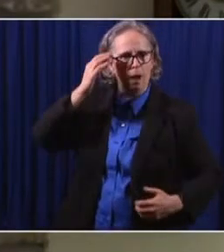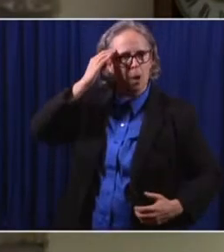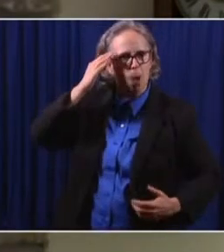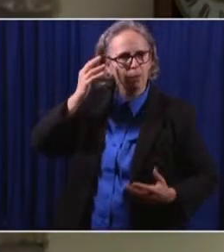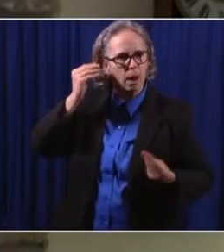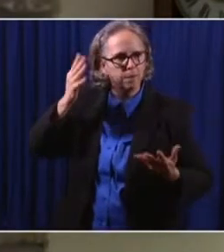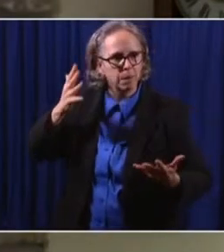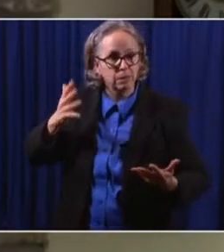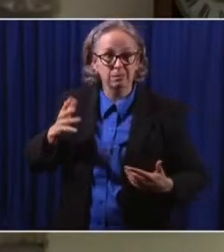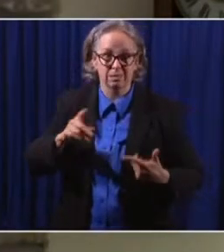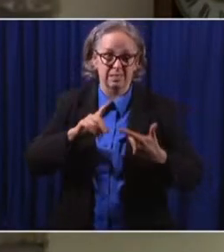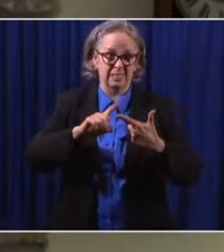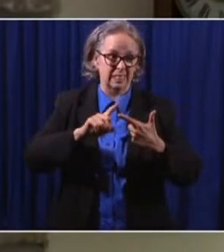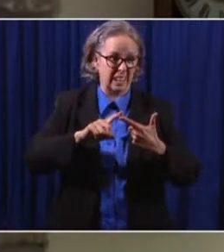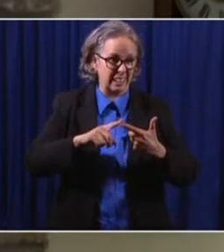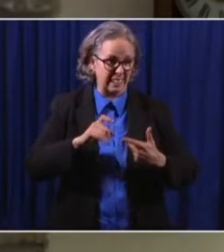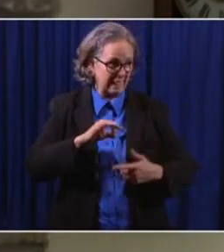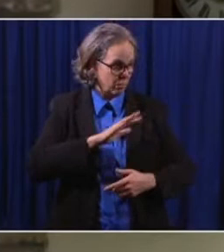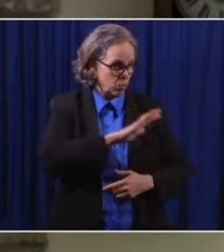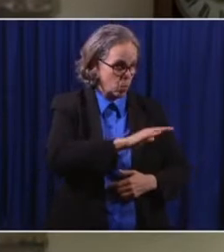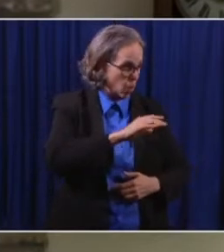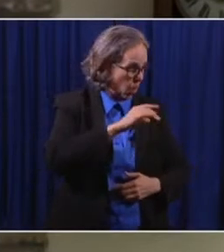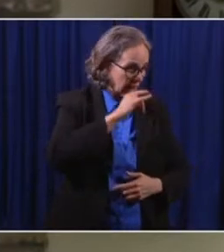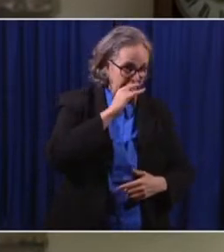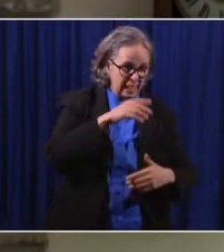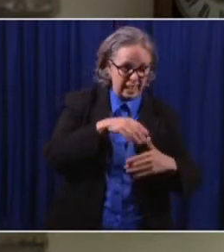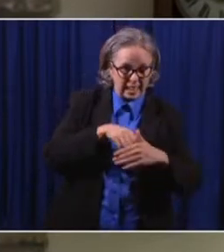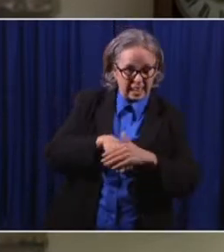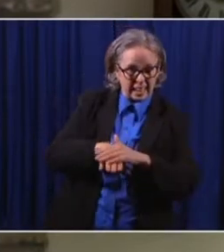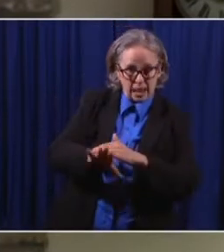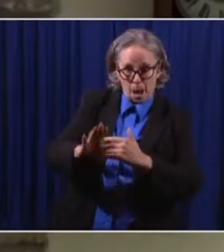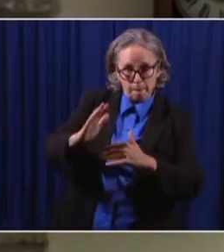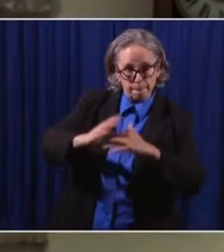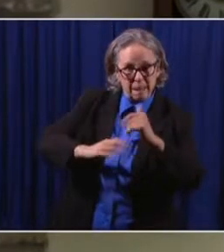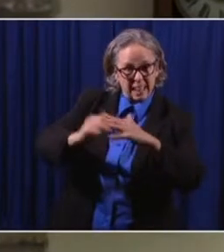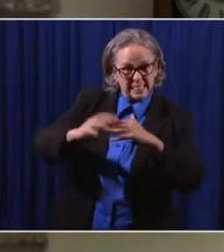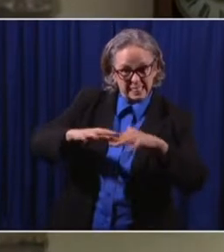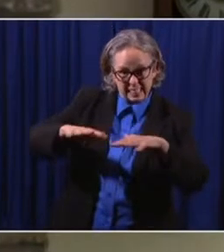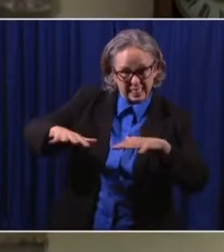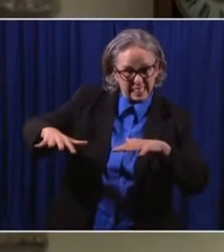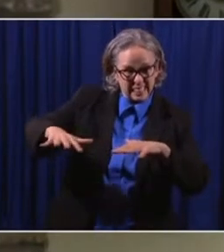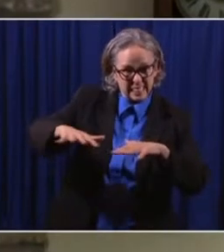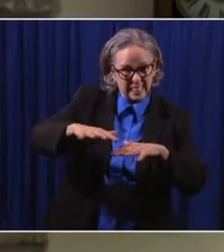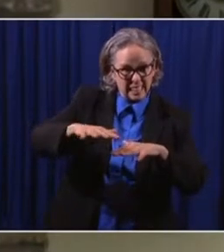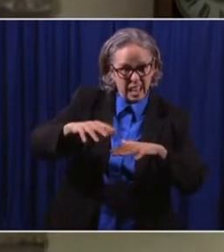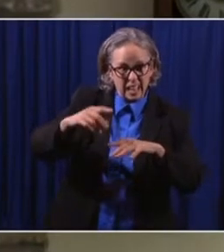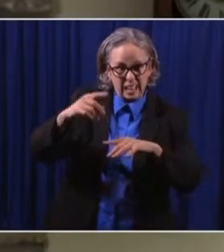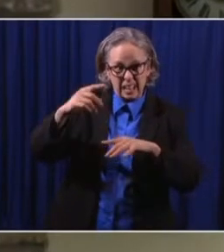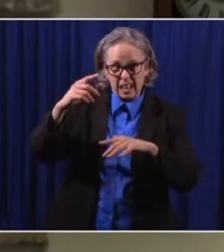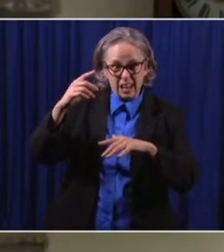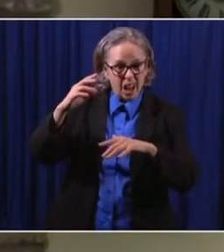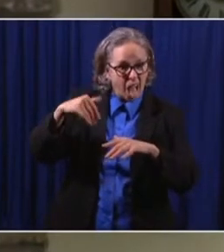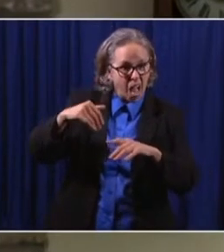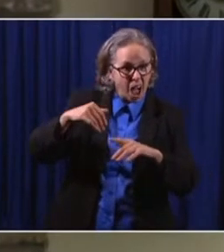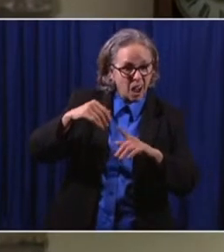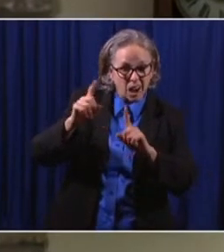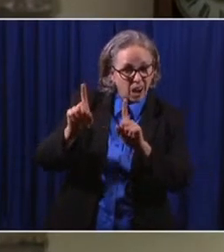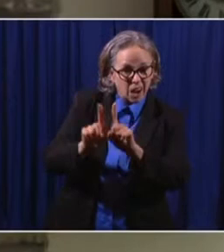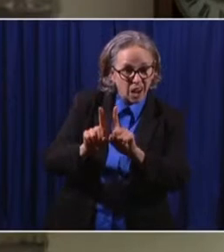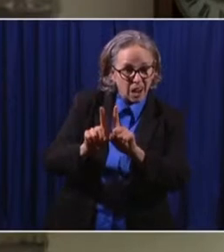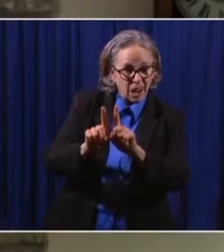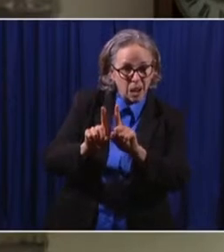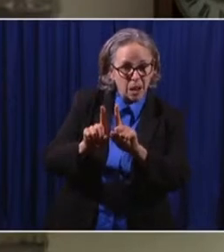got a child in a building where someone has had COVID, even if they have not been in contact with your particular